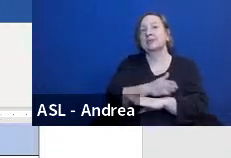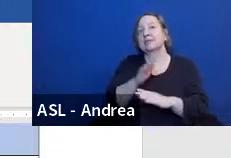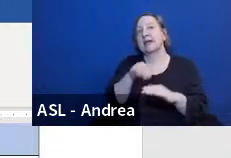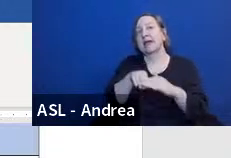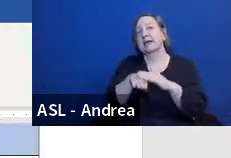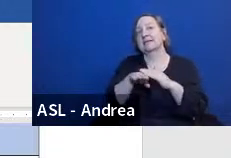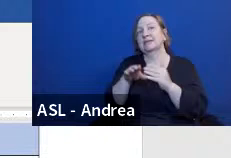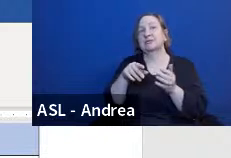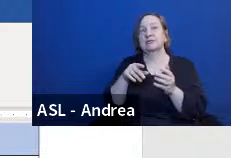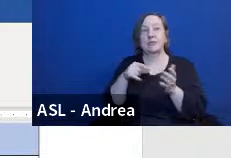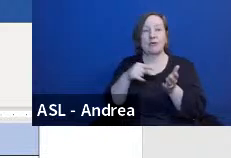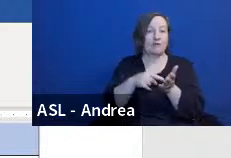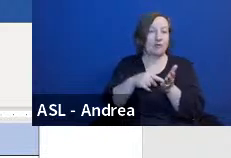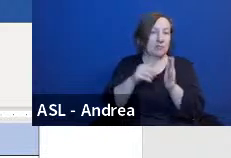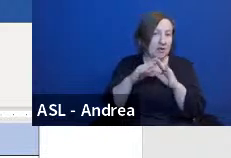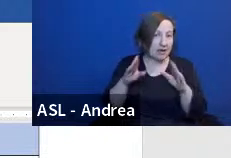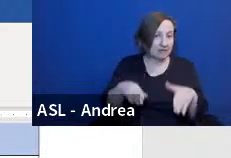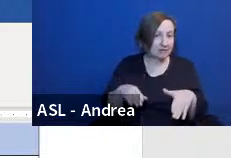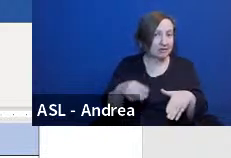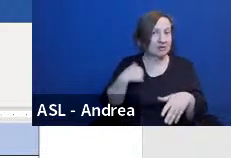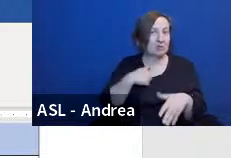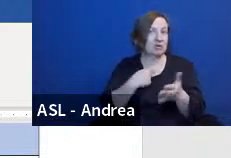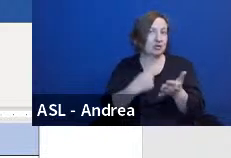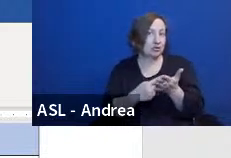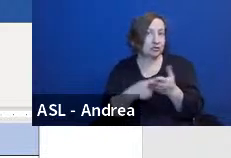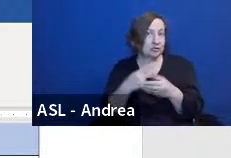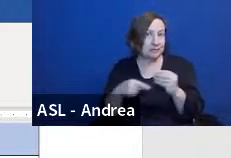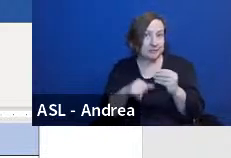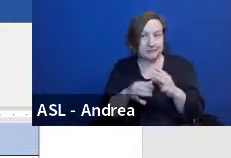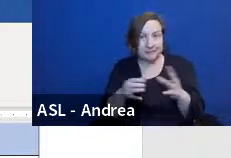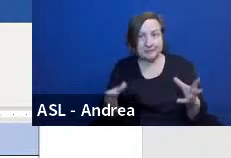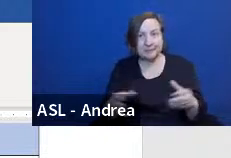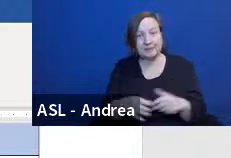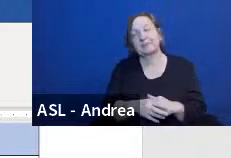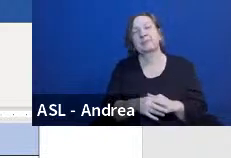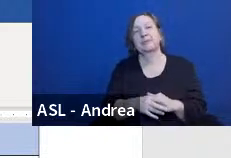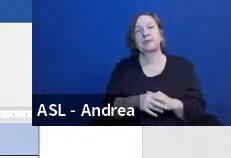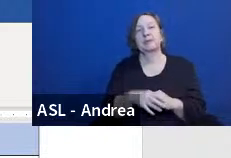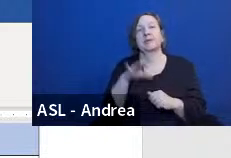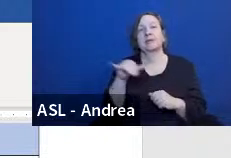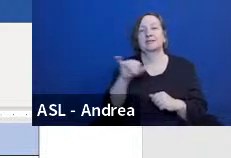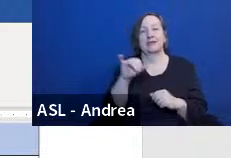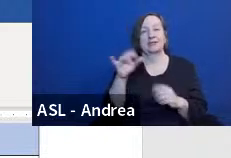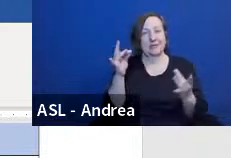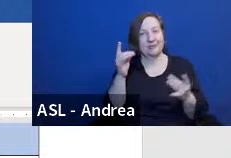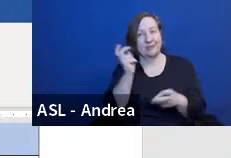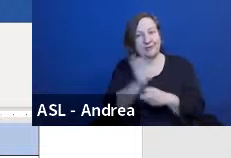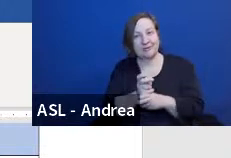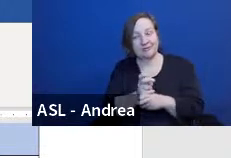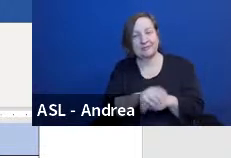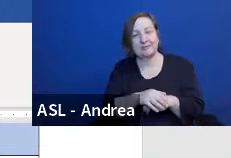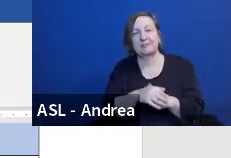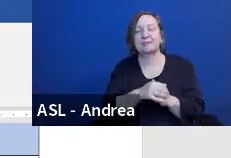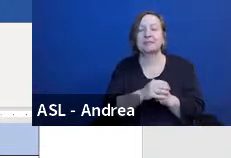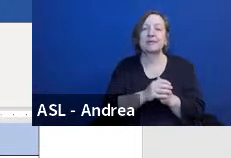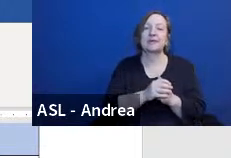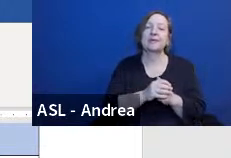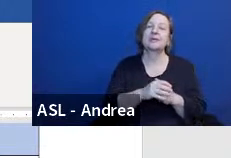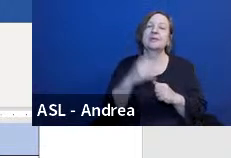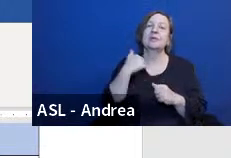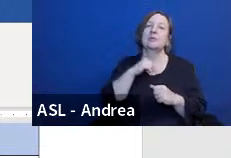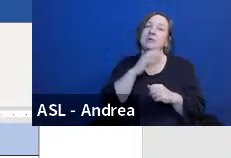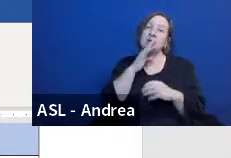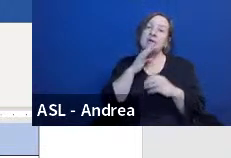know it's something we've talked a lot about, and it is also a tricky one. As we talk